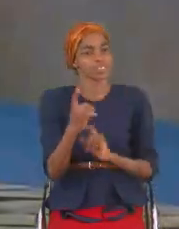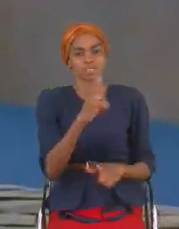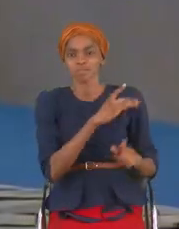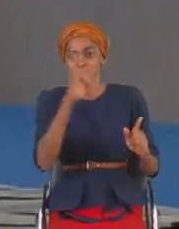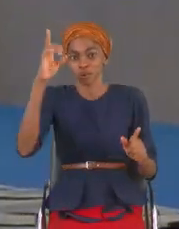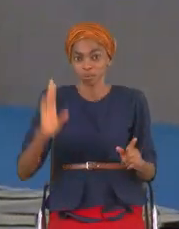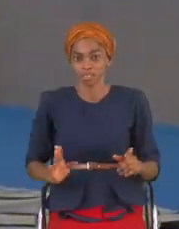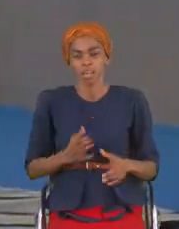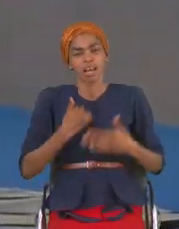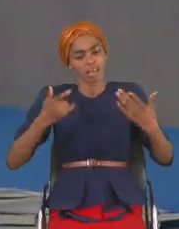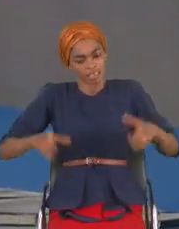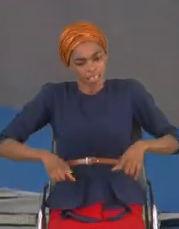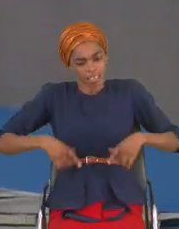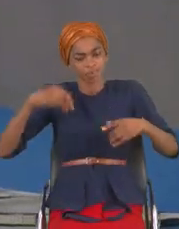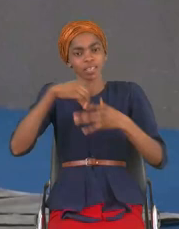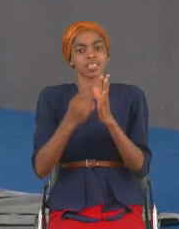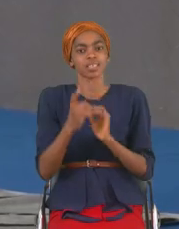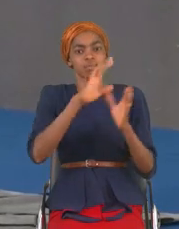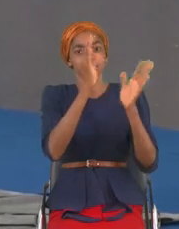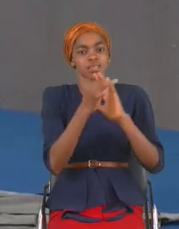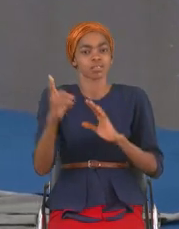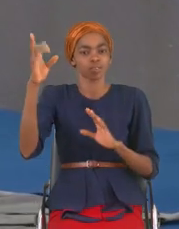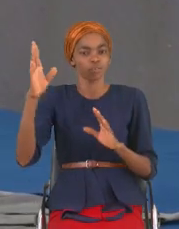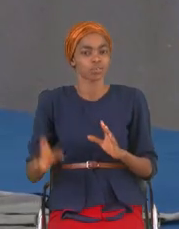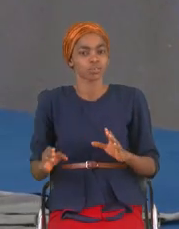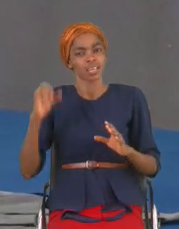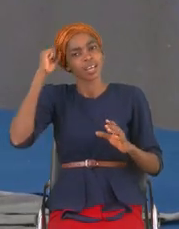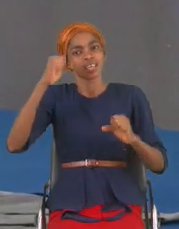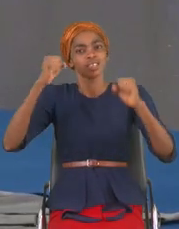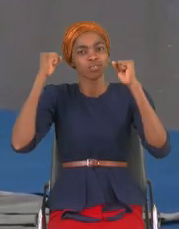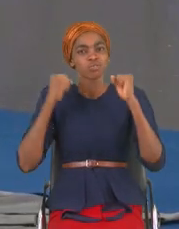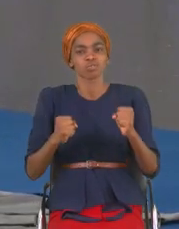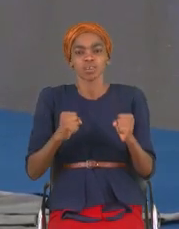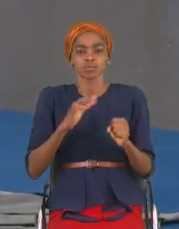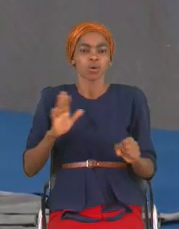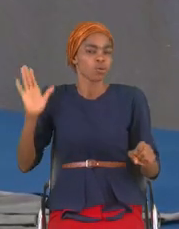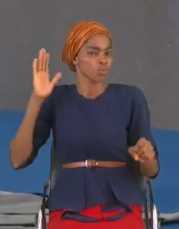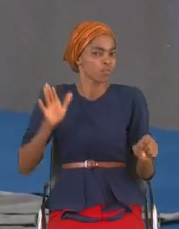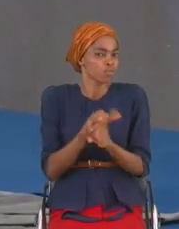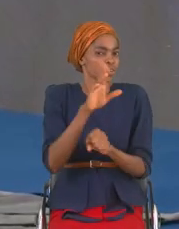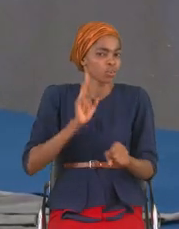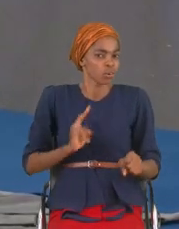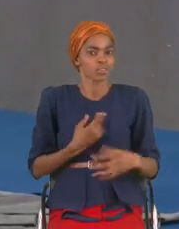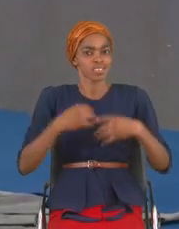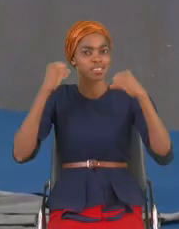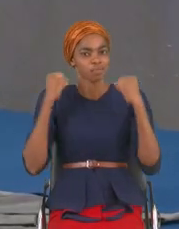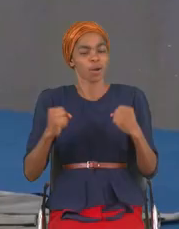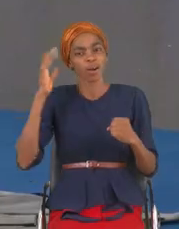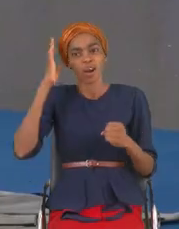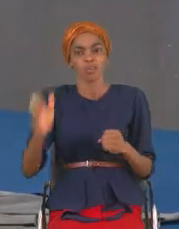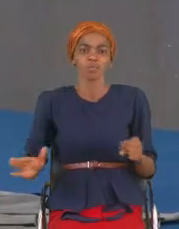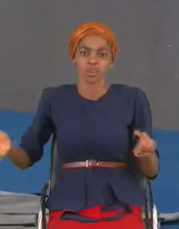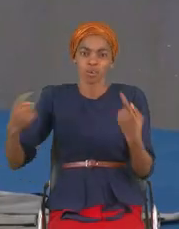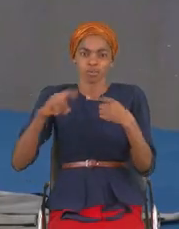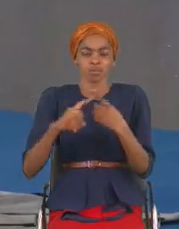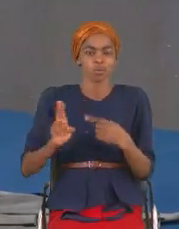living in the presence of God, his strength will so come to us, his power will so come to